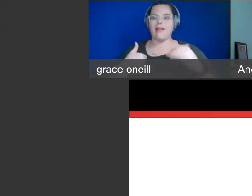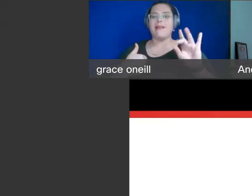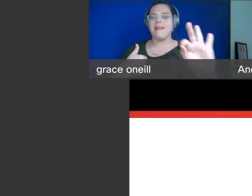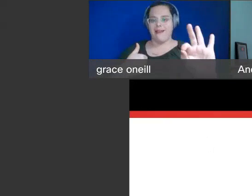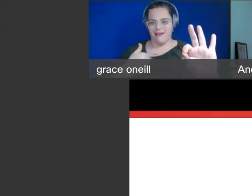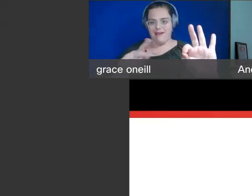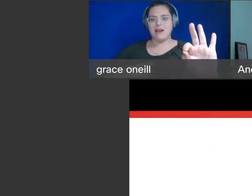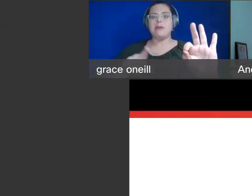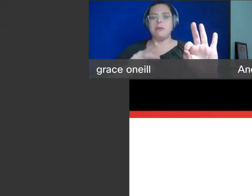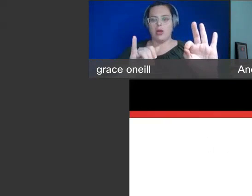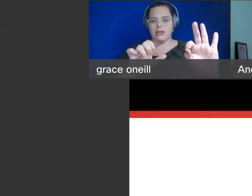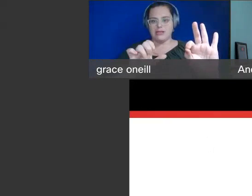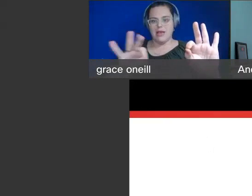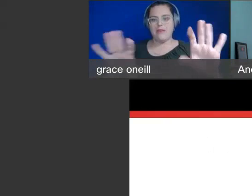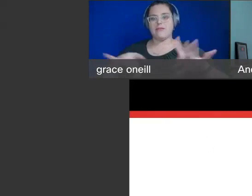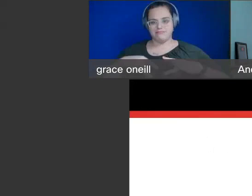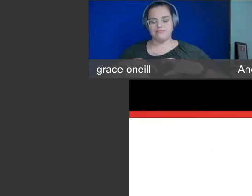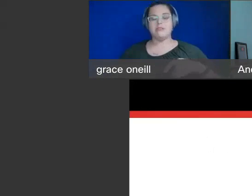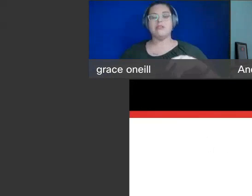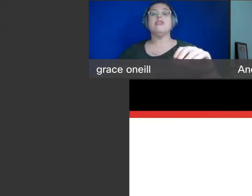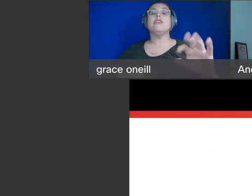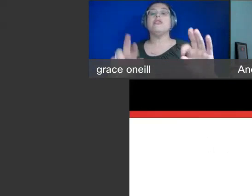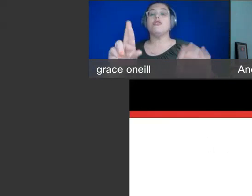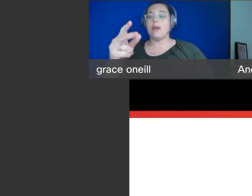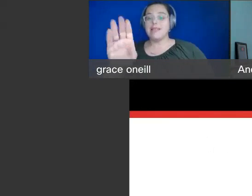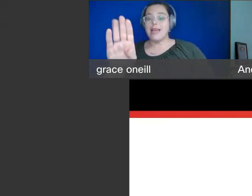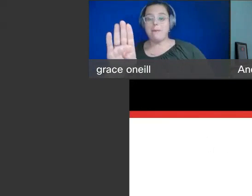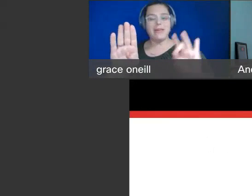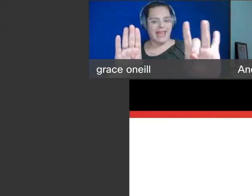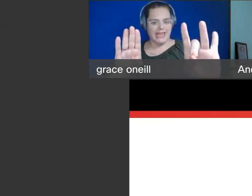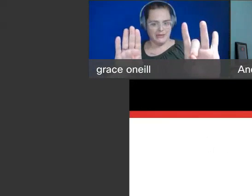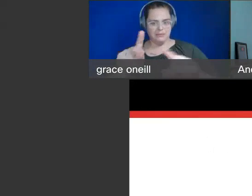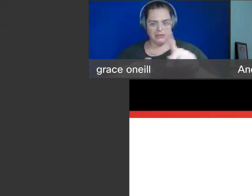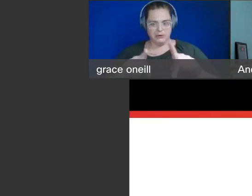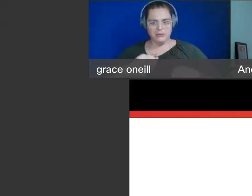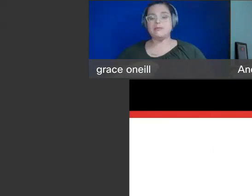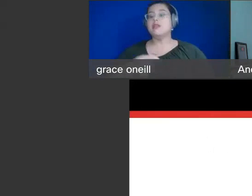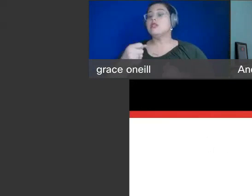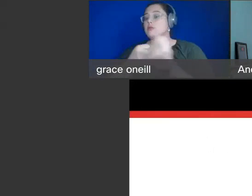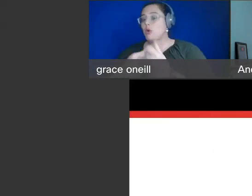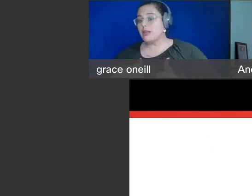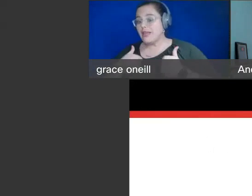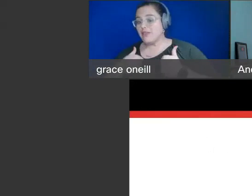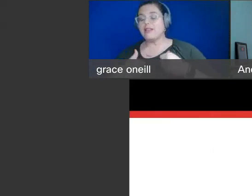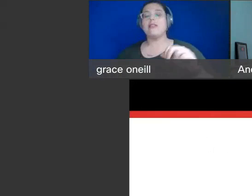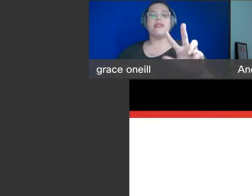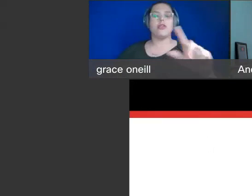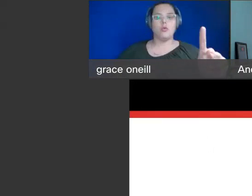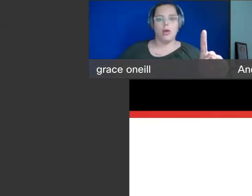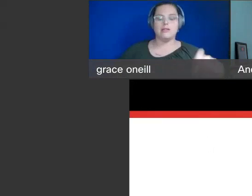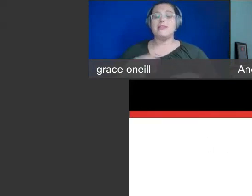COVID, 8 people in residential habilitation, 31 in supported living, and 11 in natural